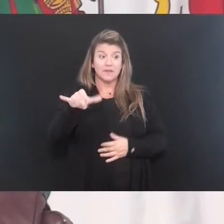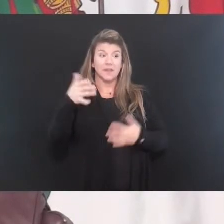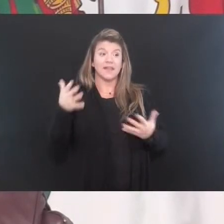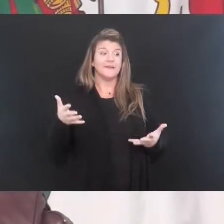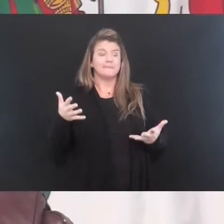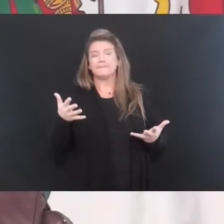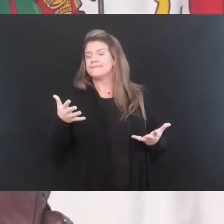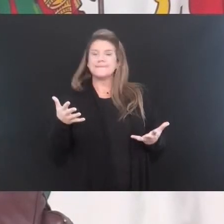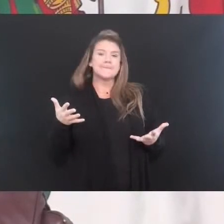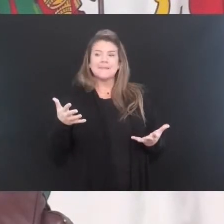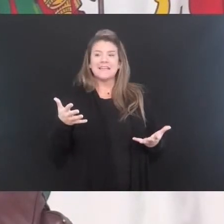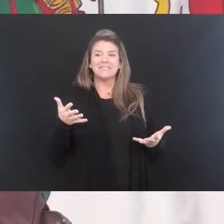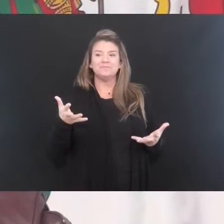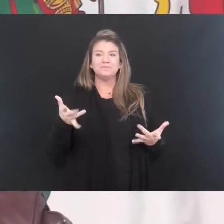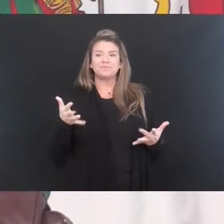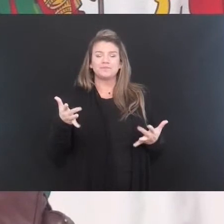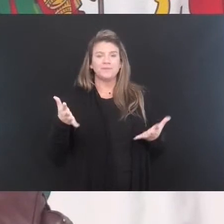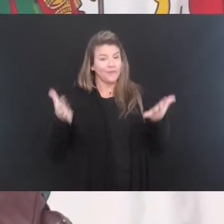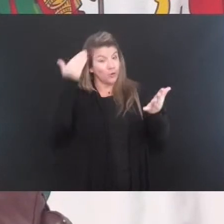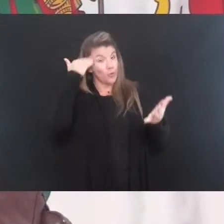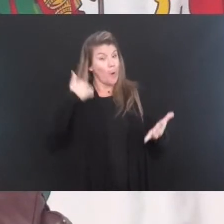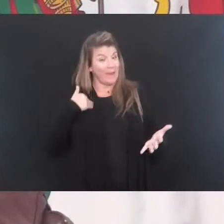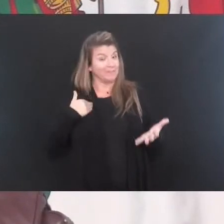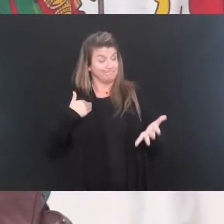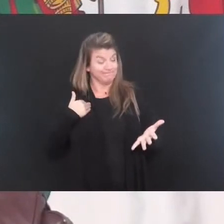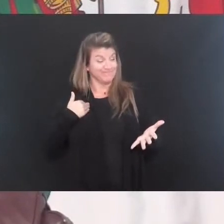and I really, you know me, Paul,